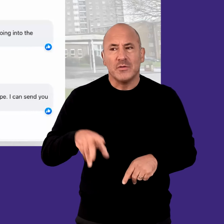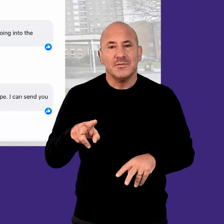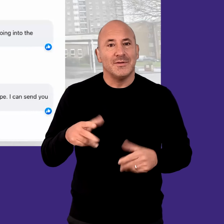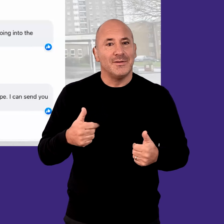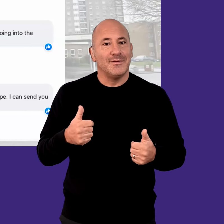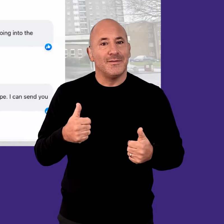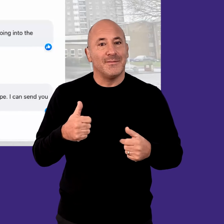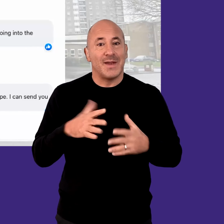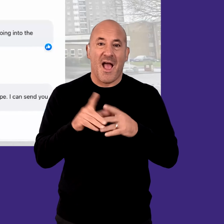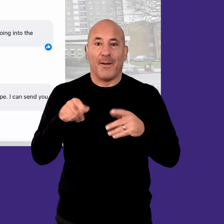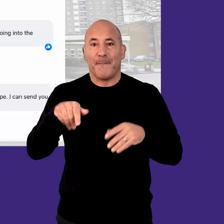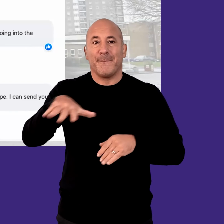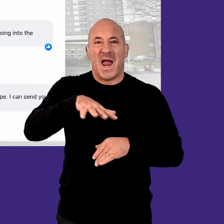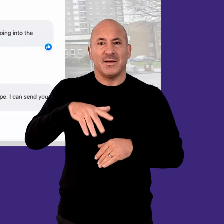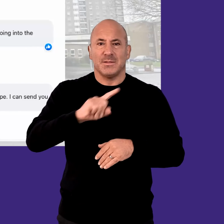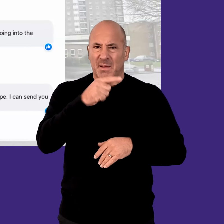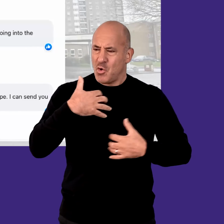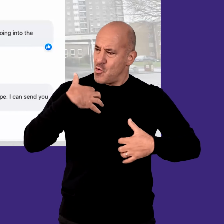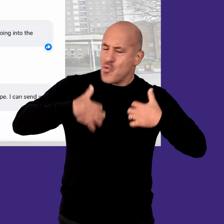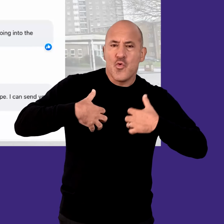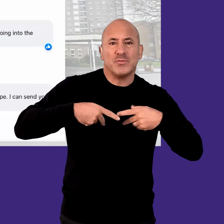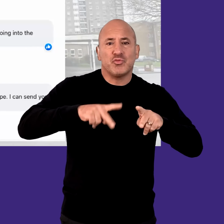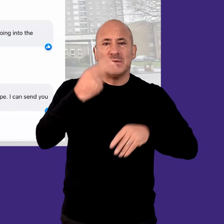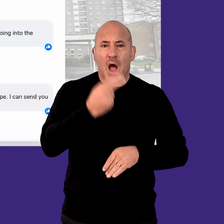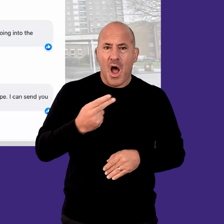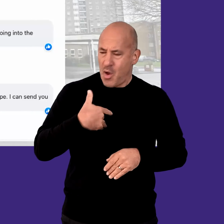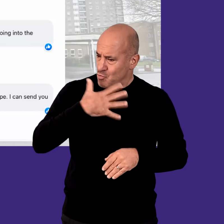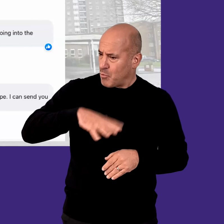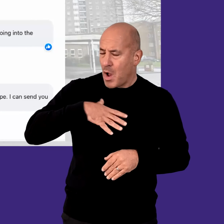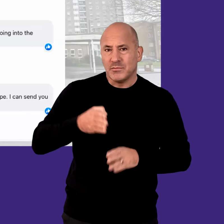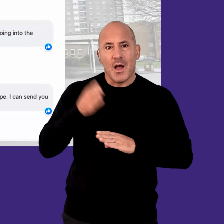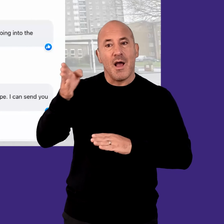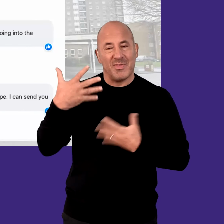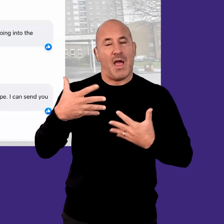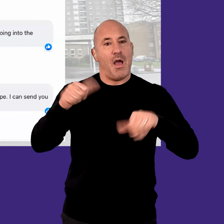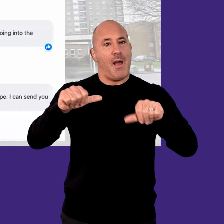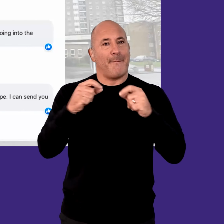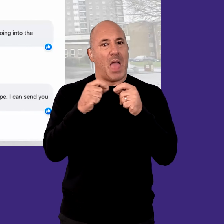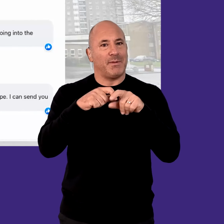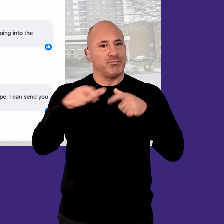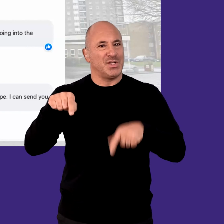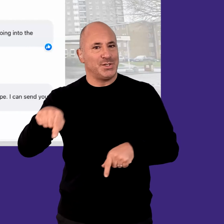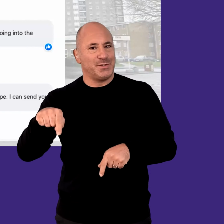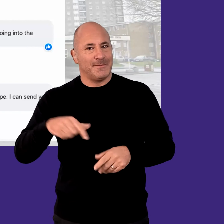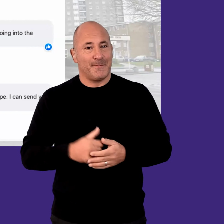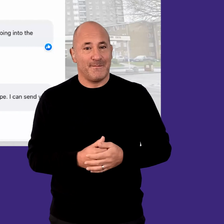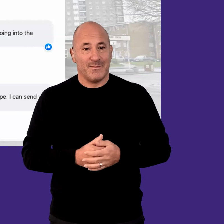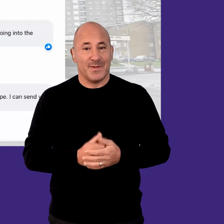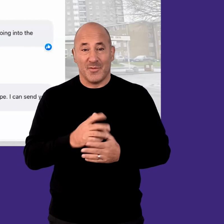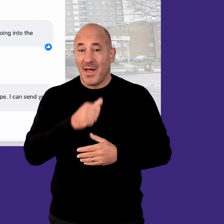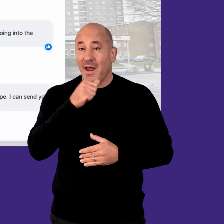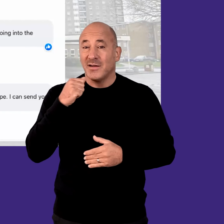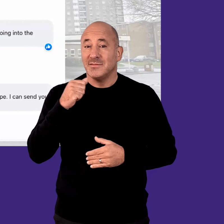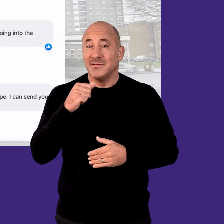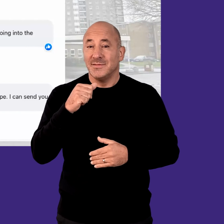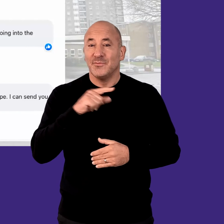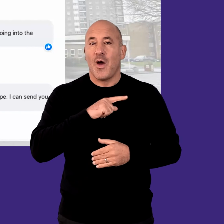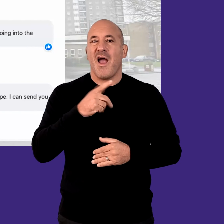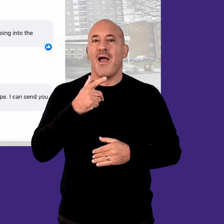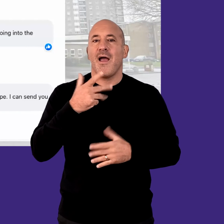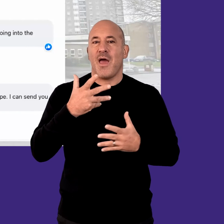and visit. So it's becoming this place that people who are interested in street art want to go to and want to visit, which